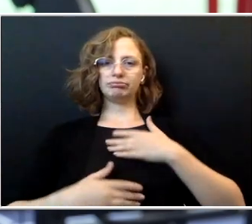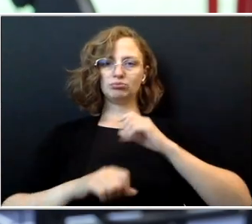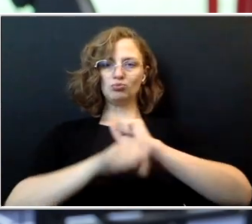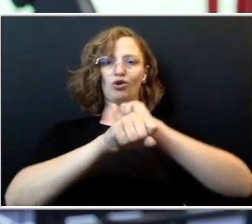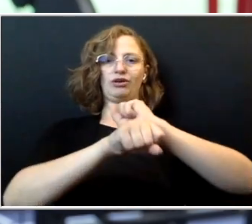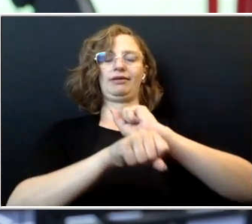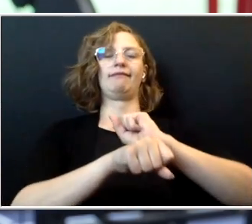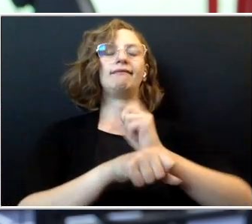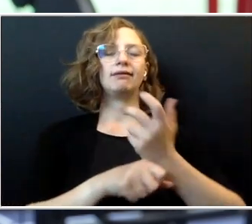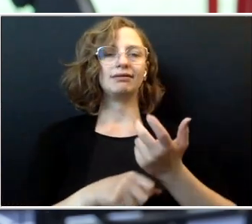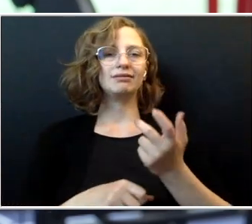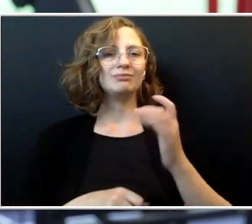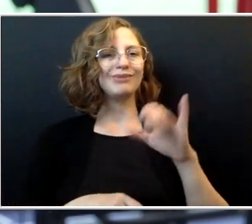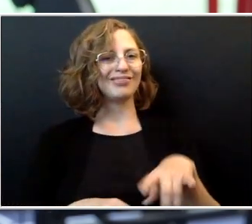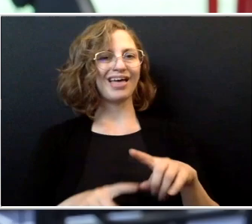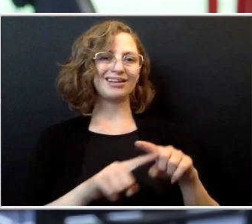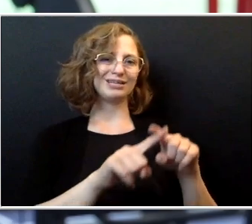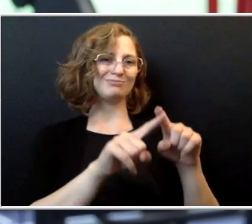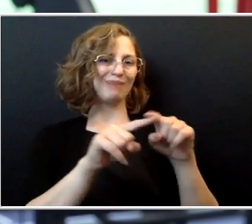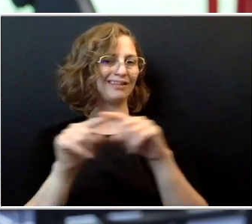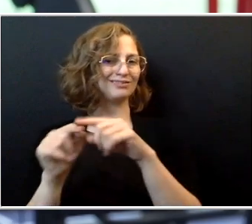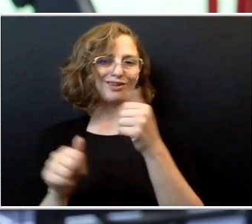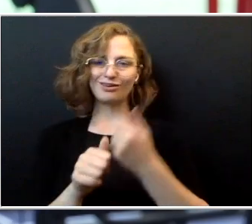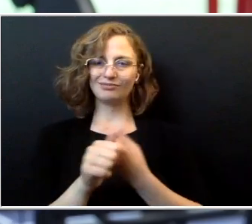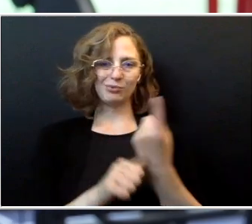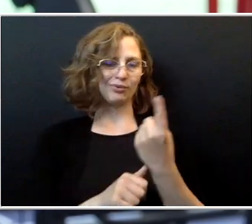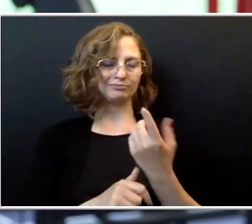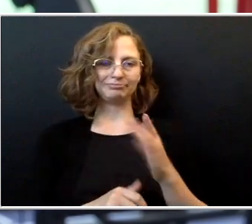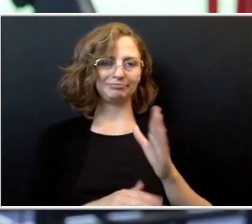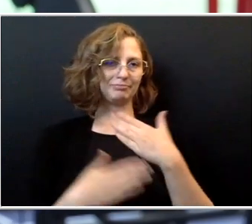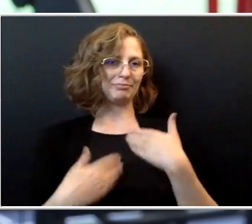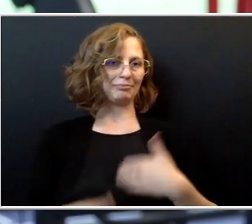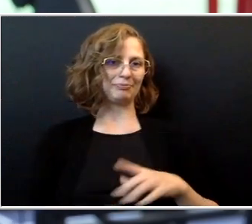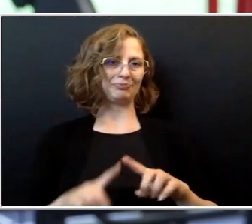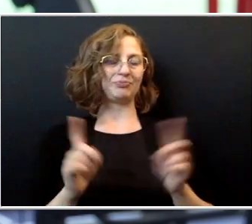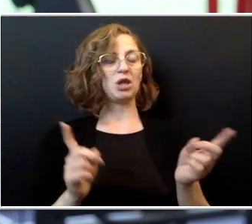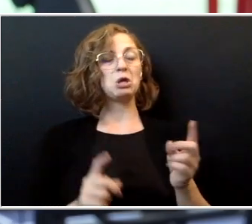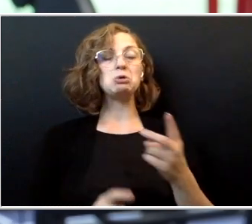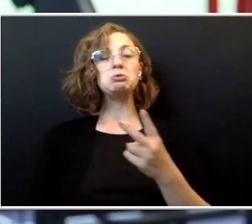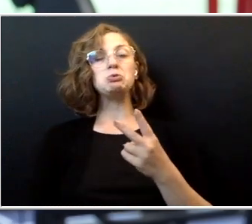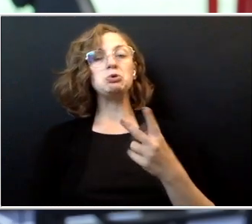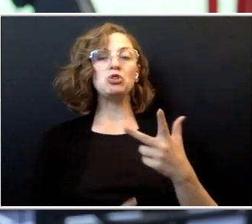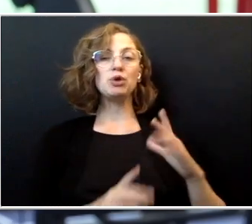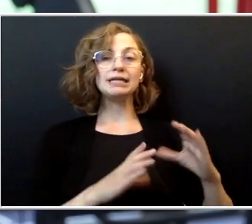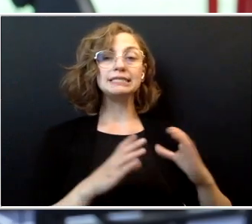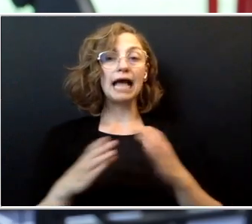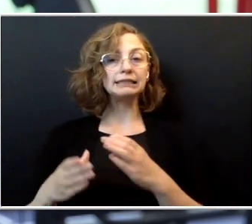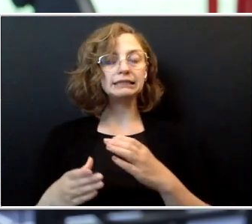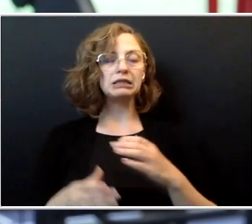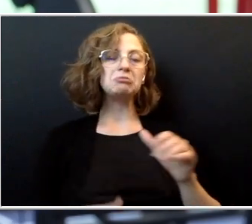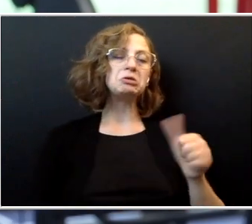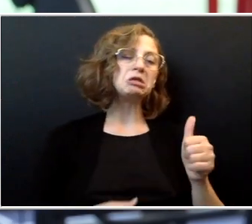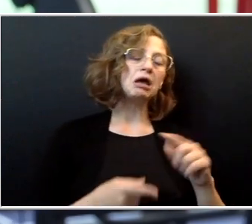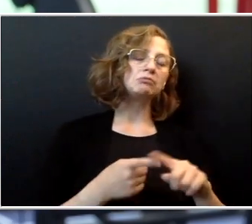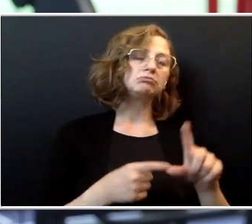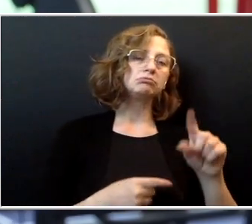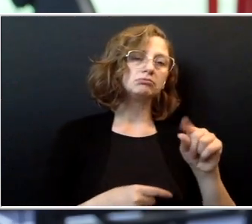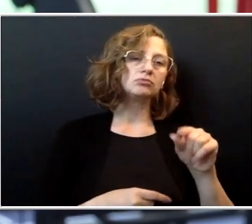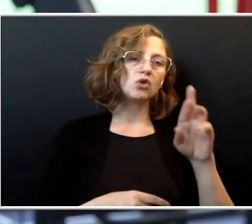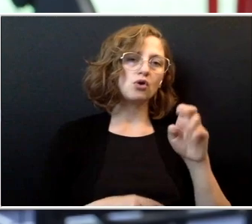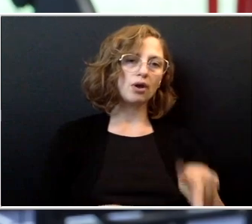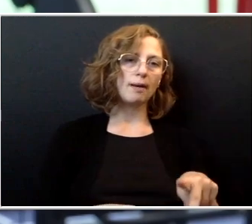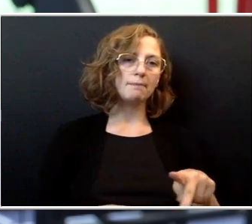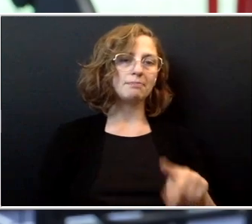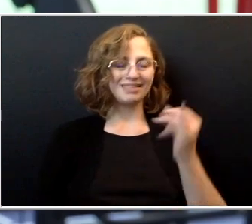kind of depending on where you start. So 2 to 3 sets of 10 to 20 reps. If you're getting to where 20 reps is easy, that's when you